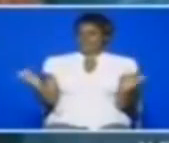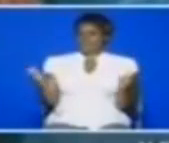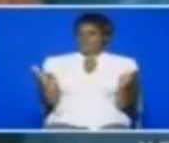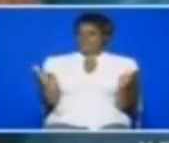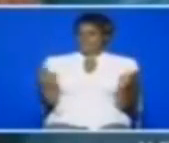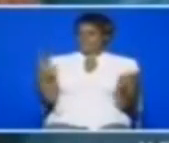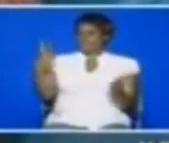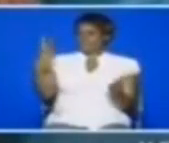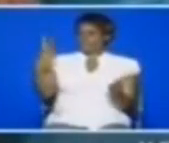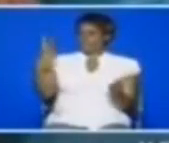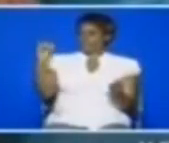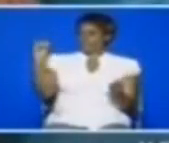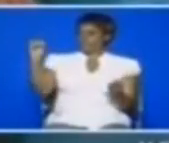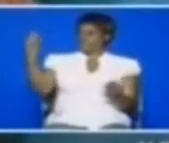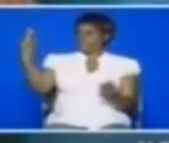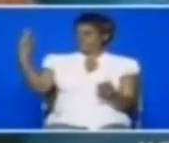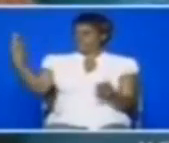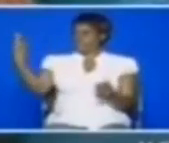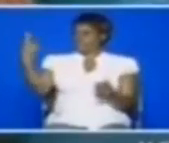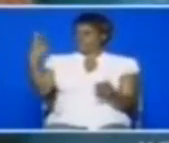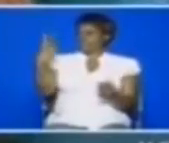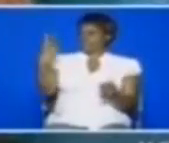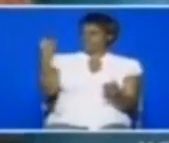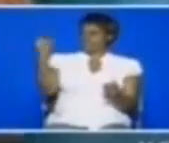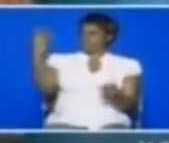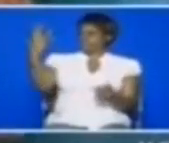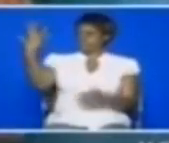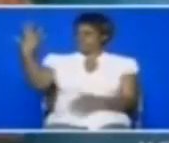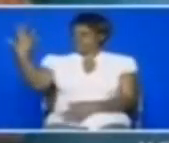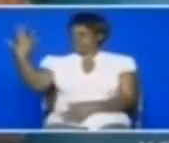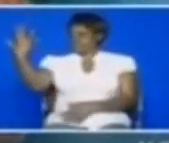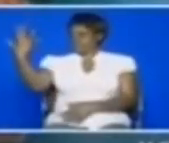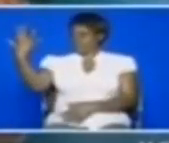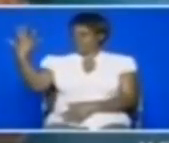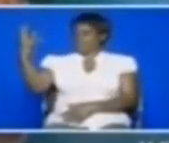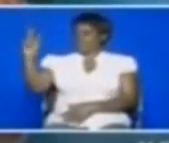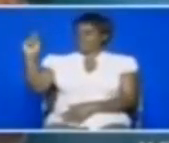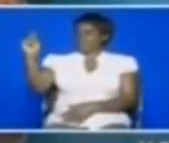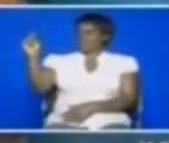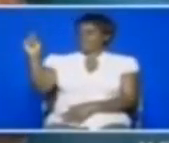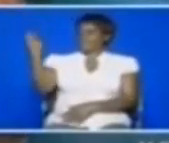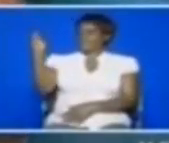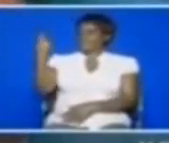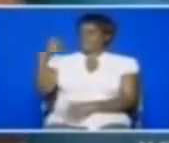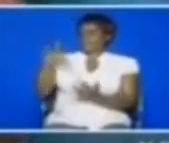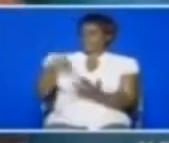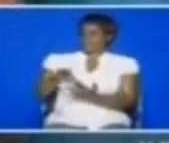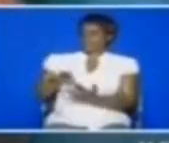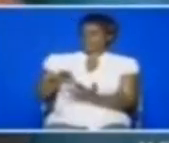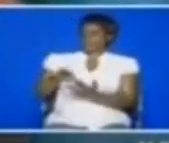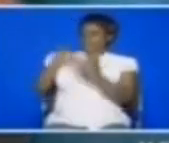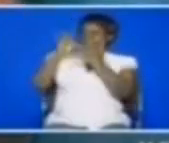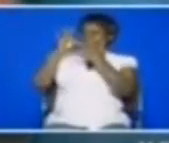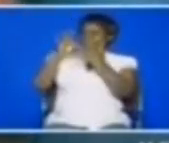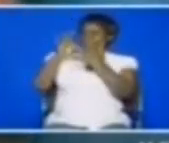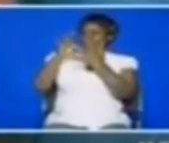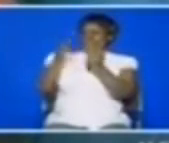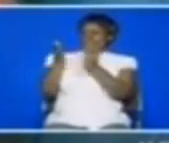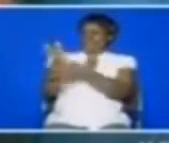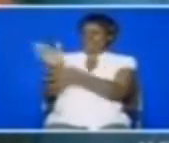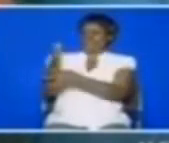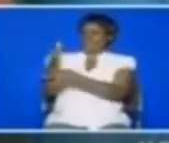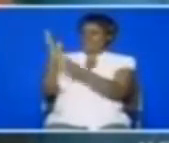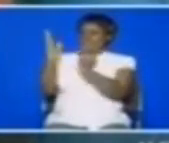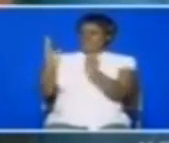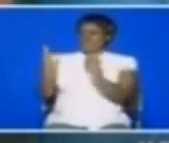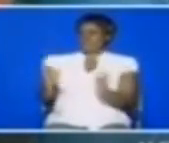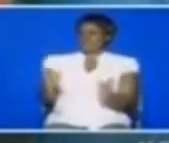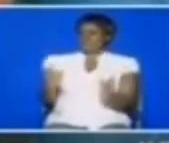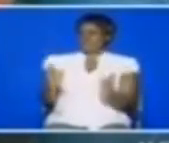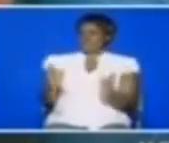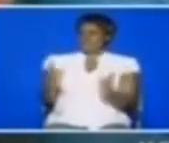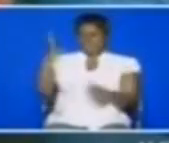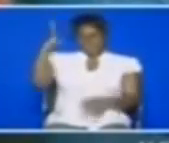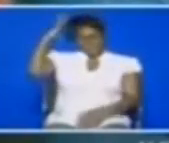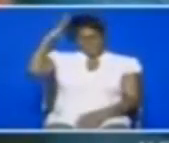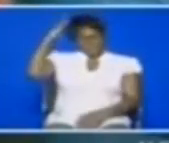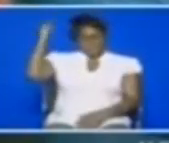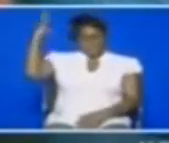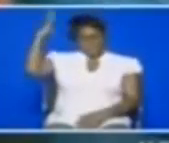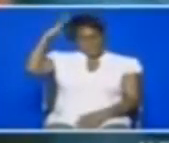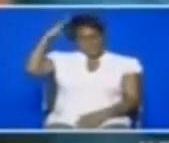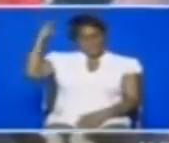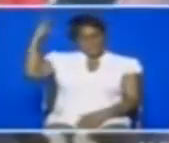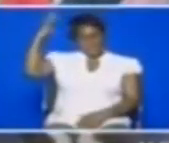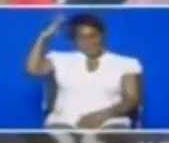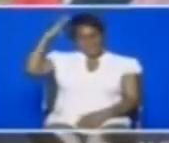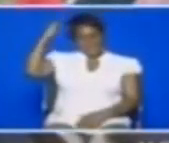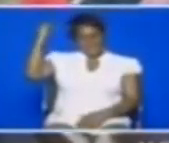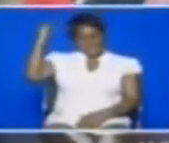Between 2003 and 2005, he was Kenya's special envoy to the then war-torn Somalia in